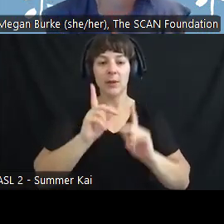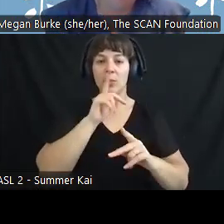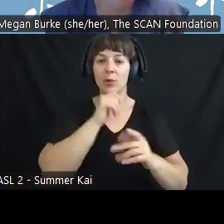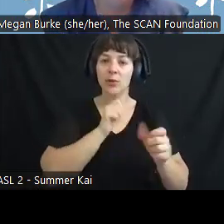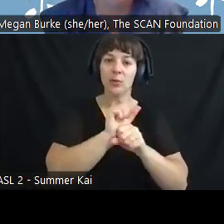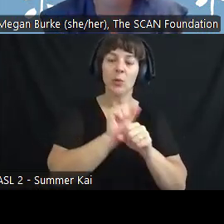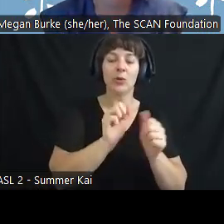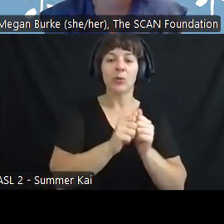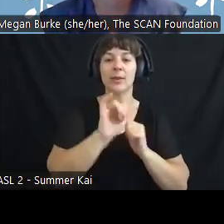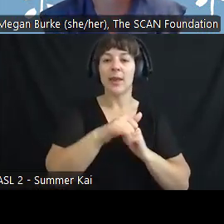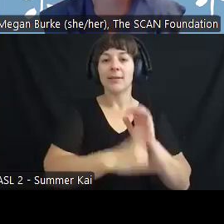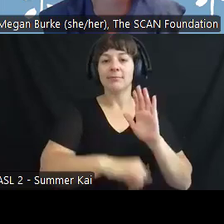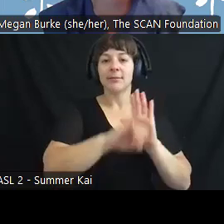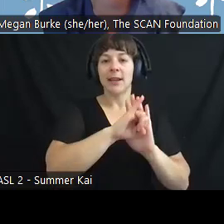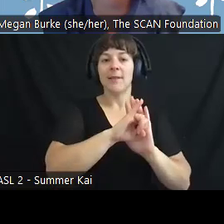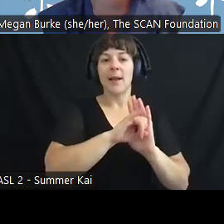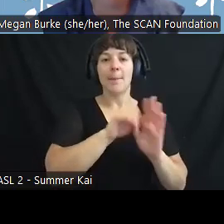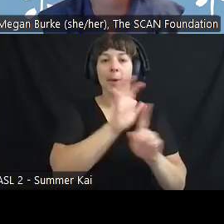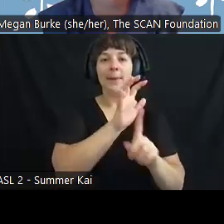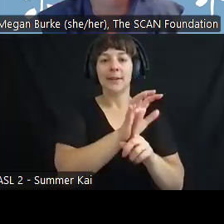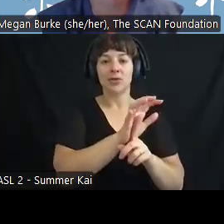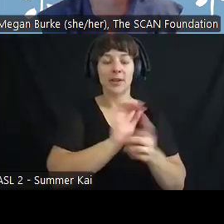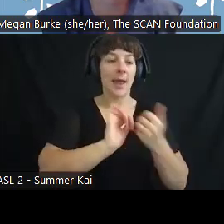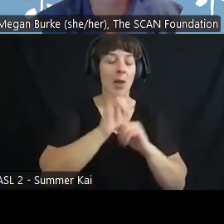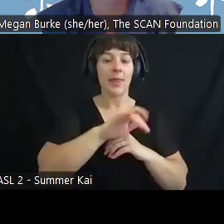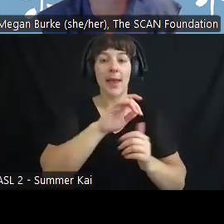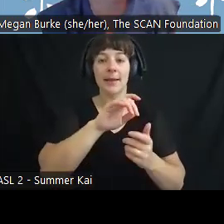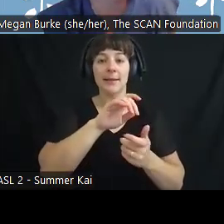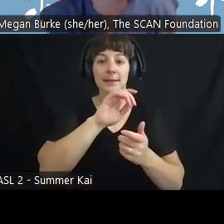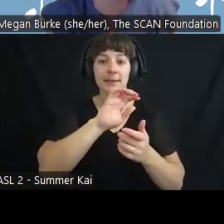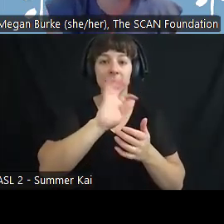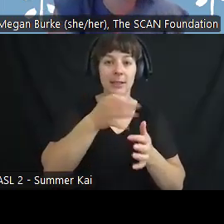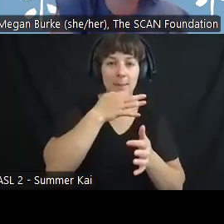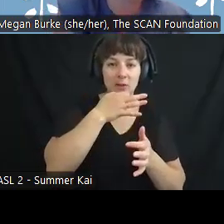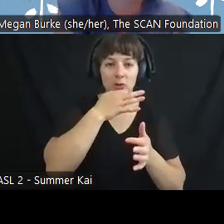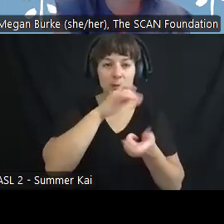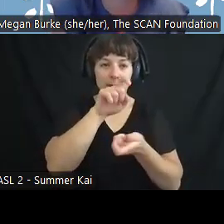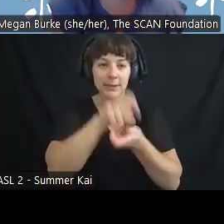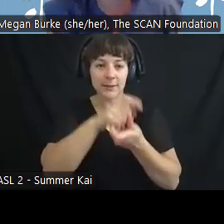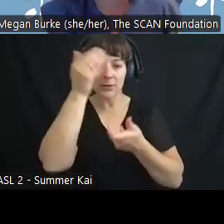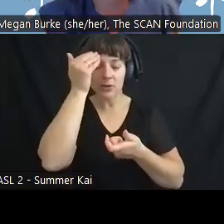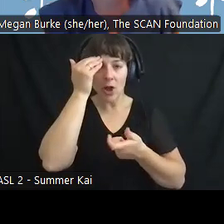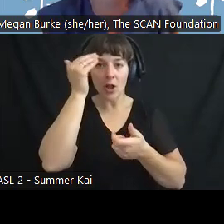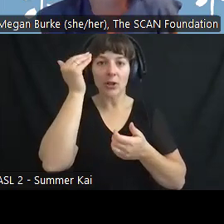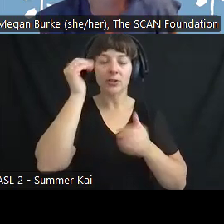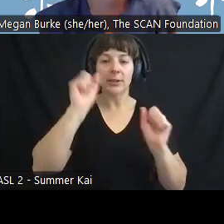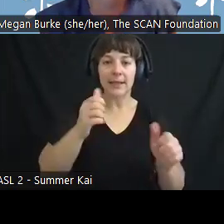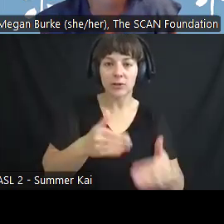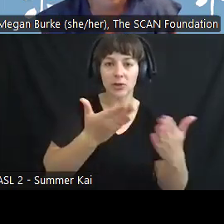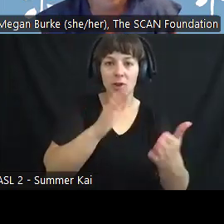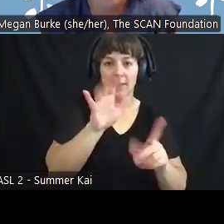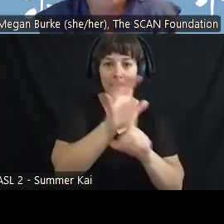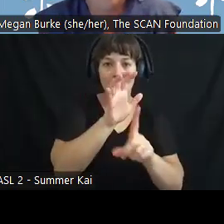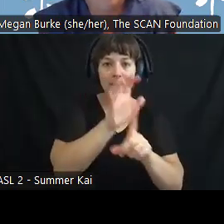identified populations, have that specialized knowledge of the services and the understanding of the populations, and not wanting to